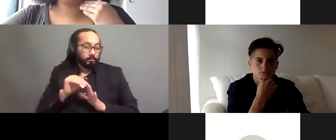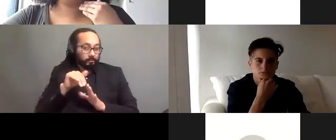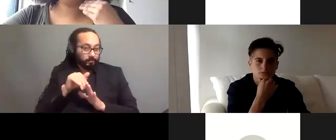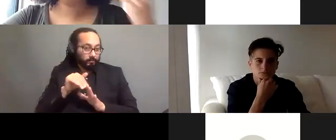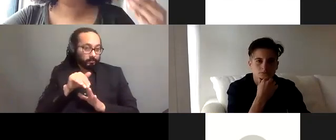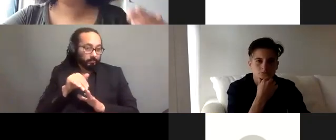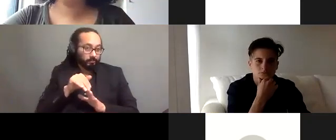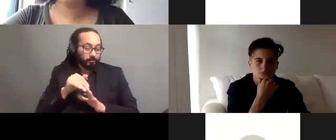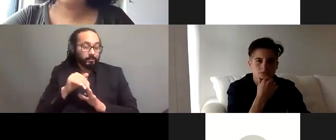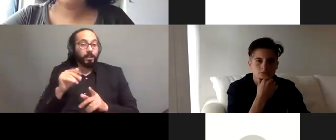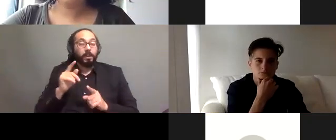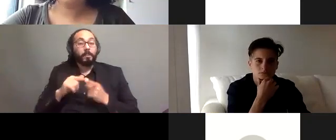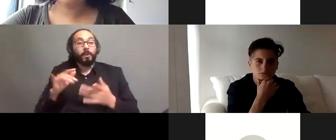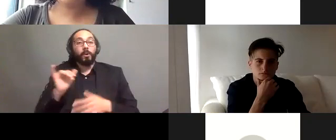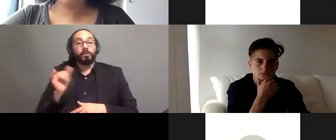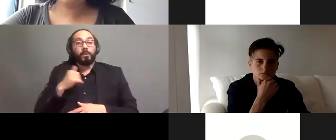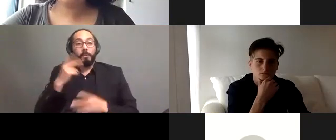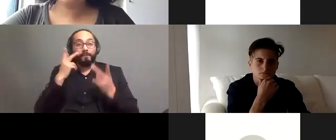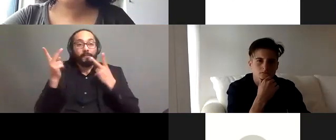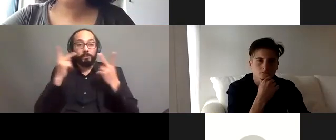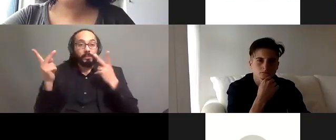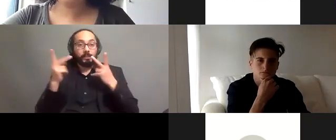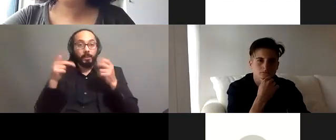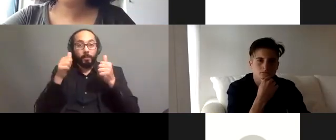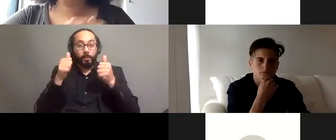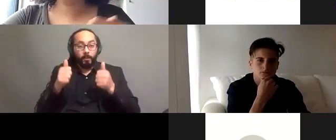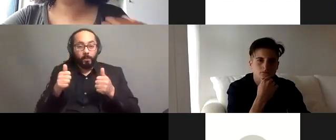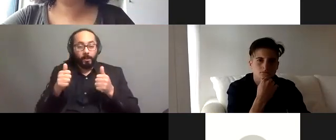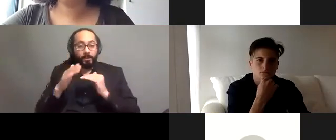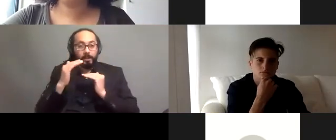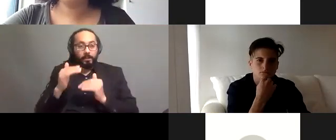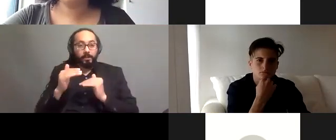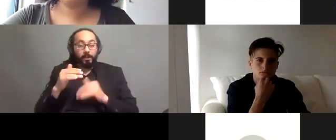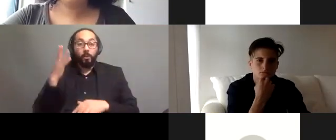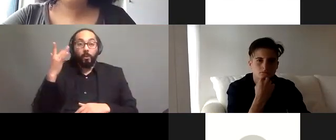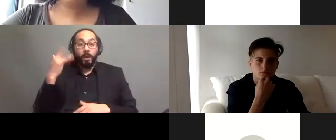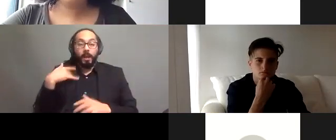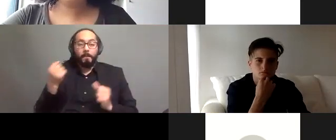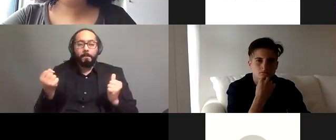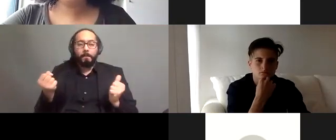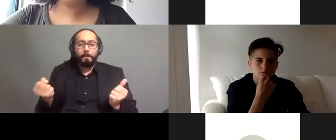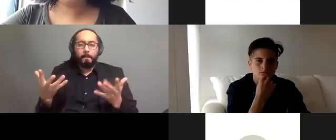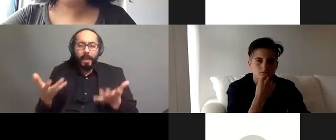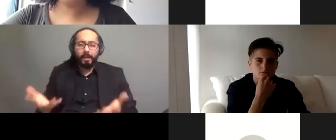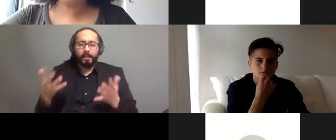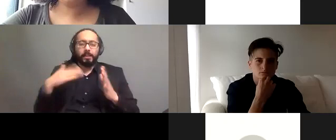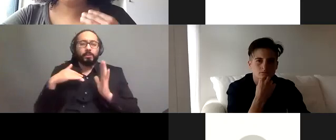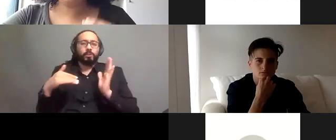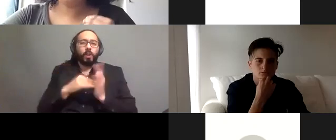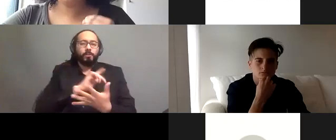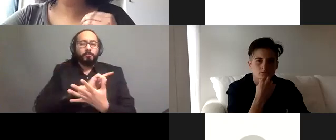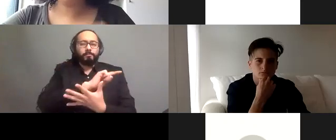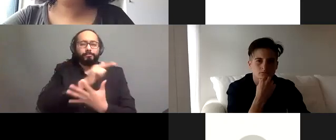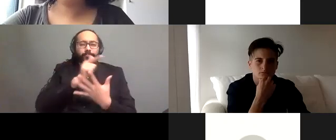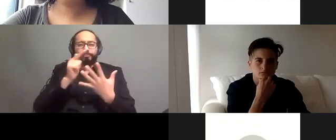has limited vision because it took so many doctors so long to just like see